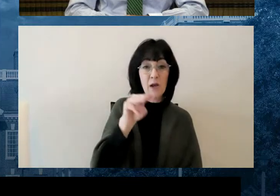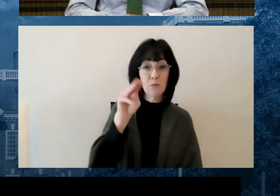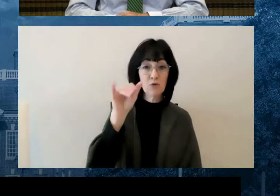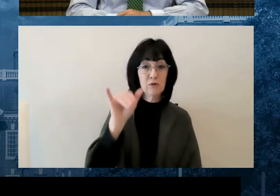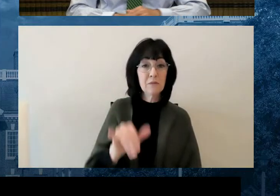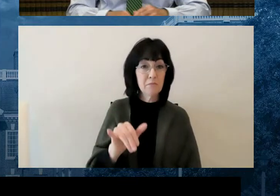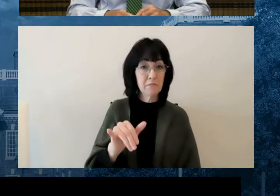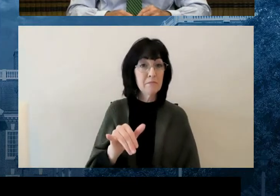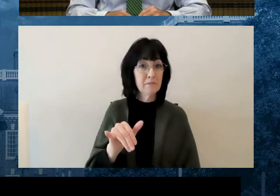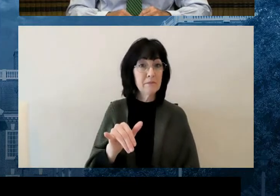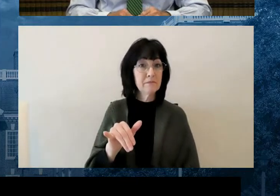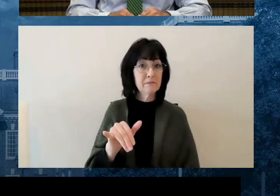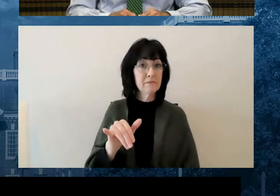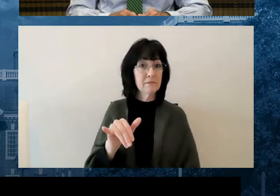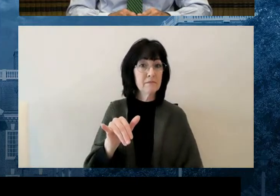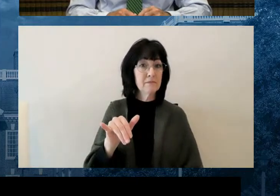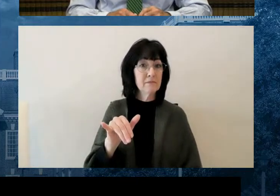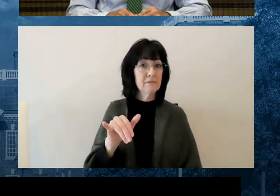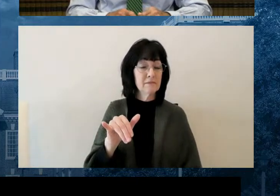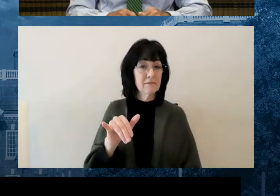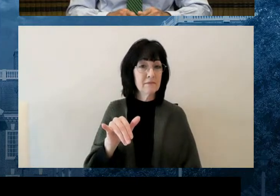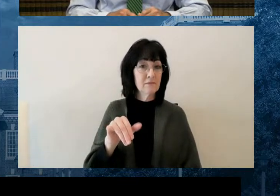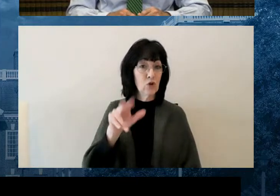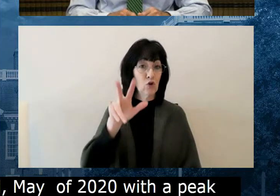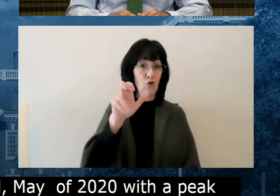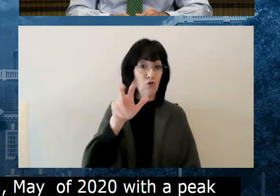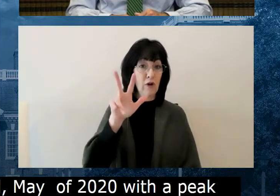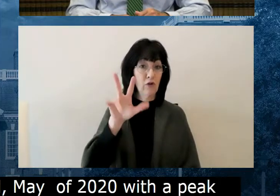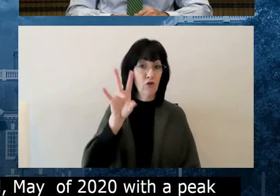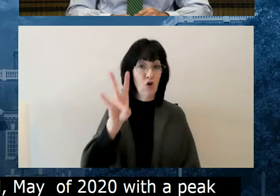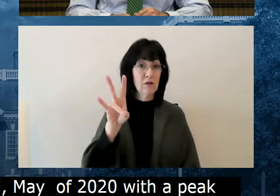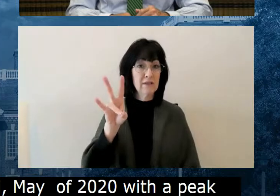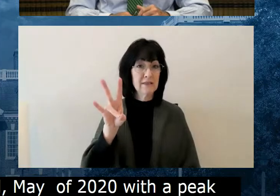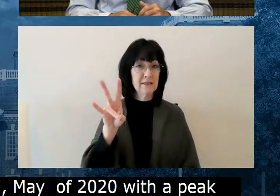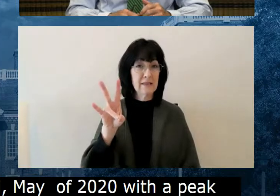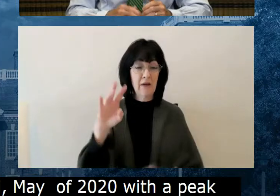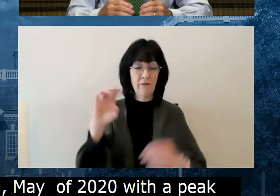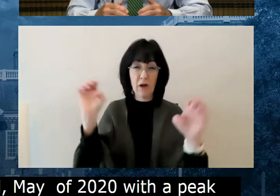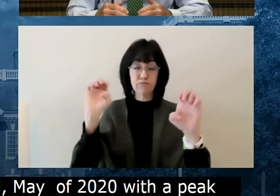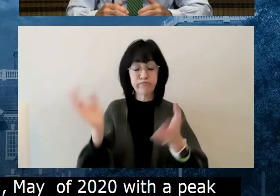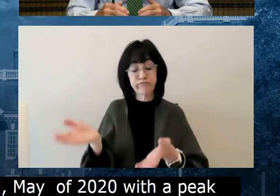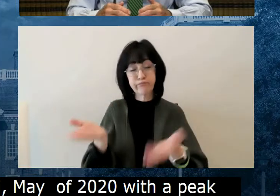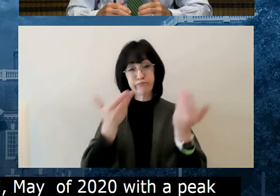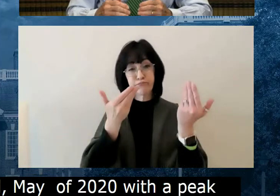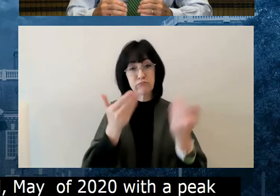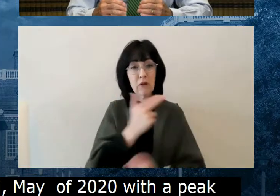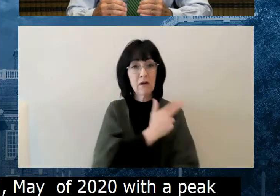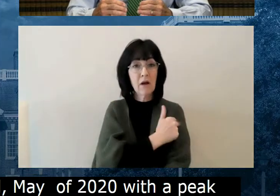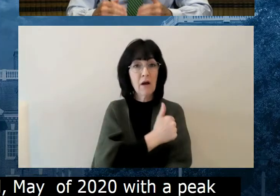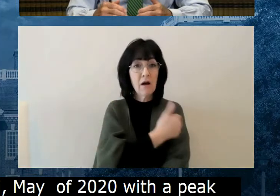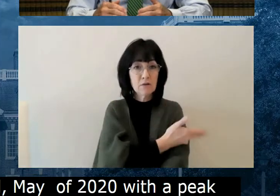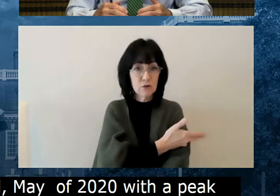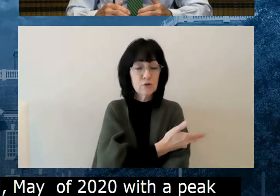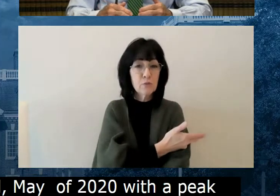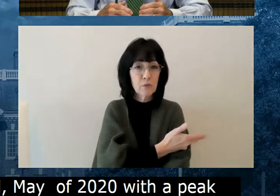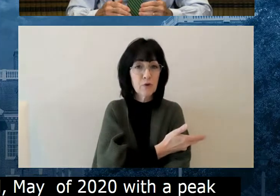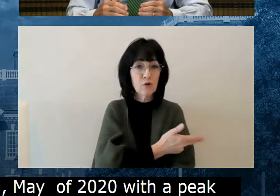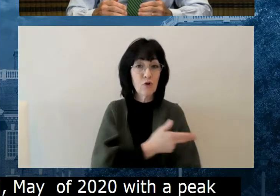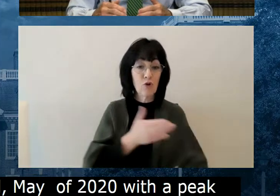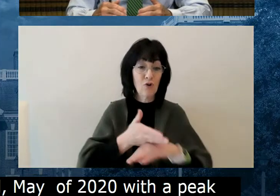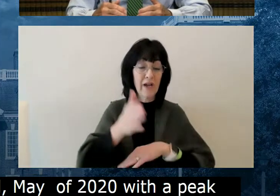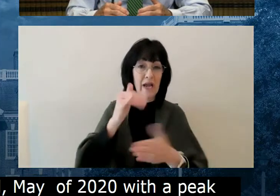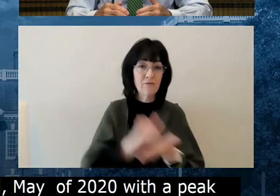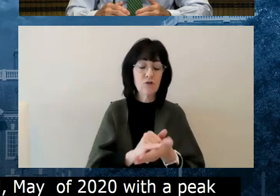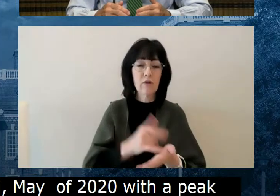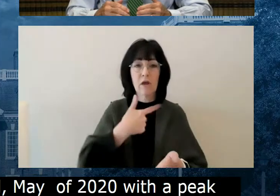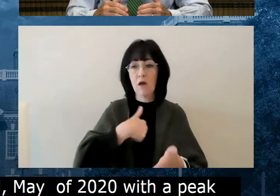of 337 Delawareans that were hospitalized. As we got over there, we imposed mask